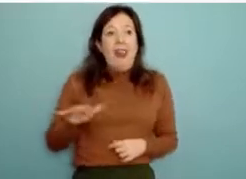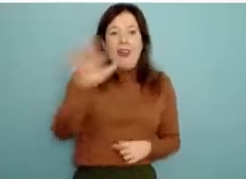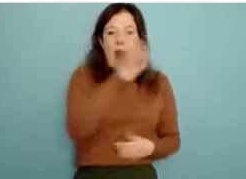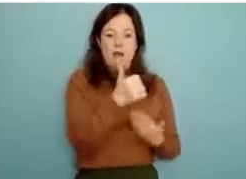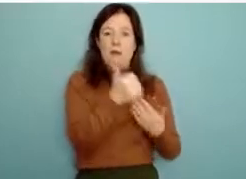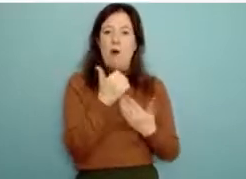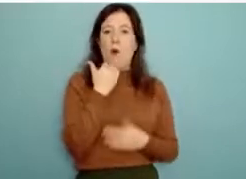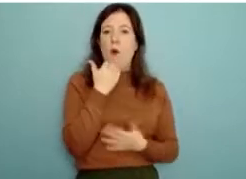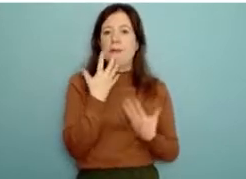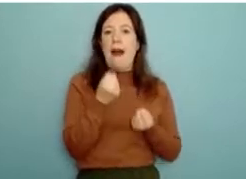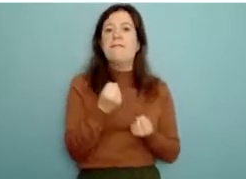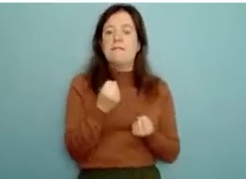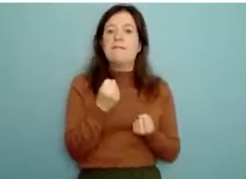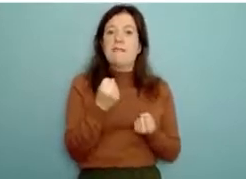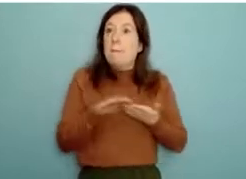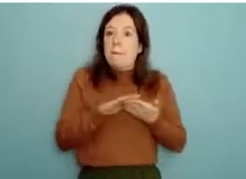fulfilling.